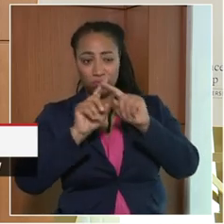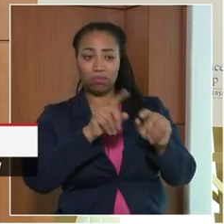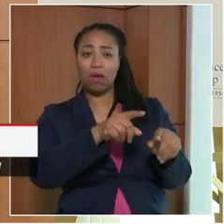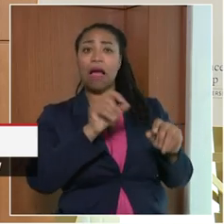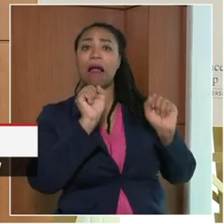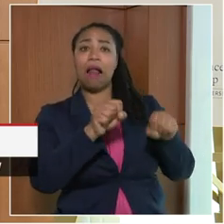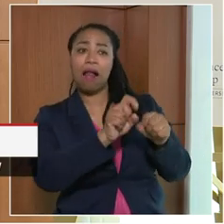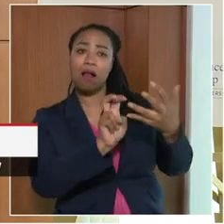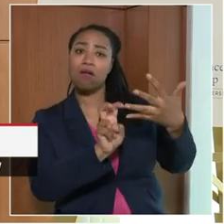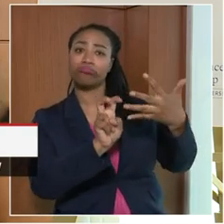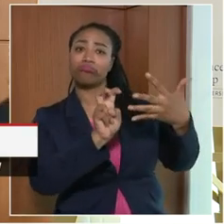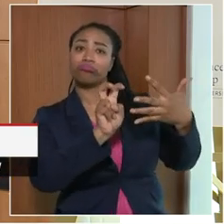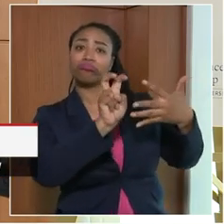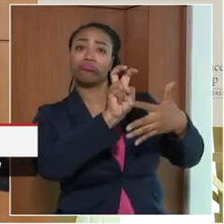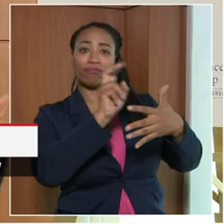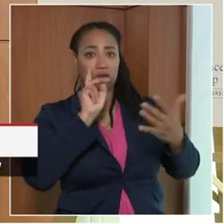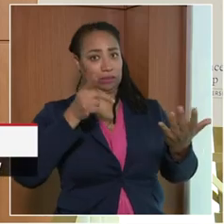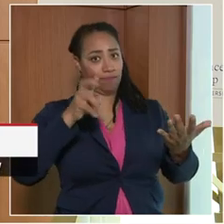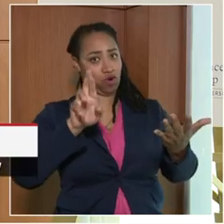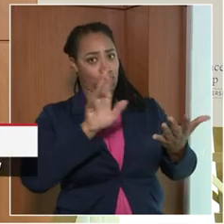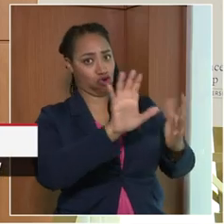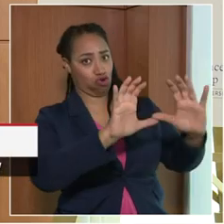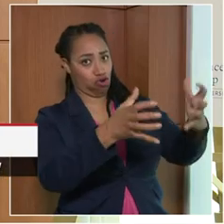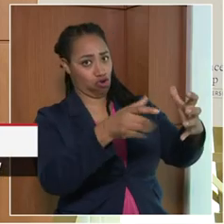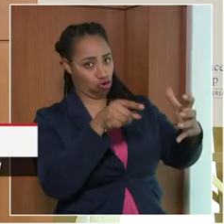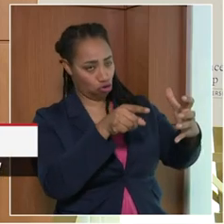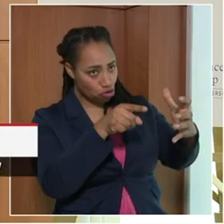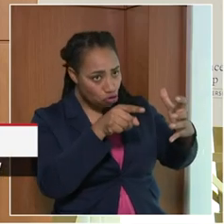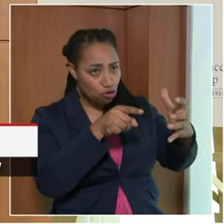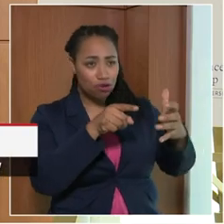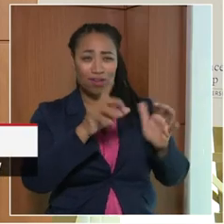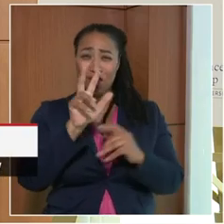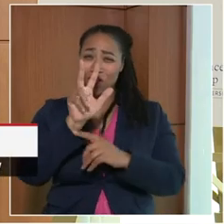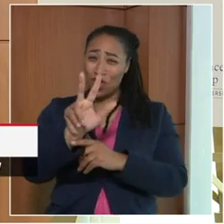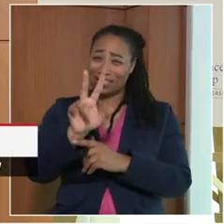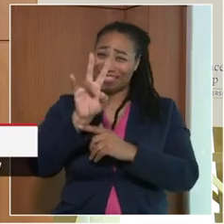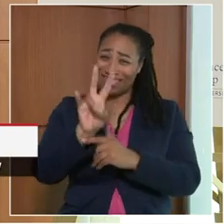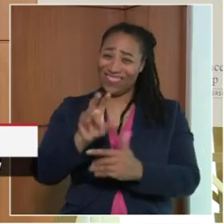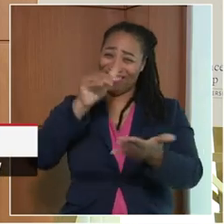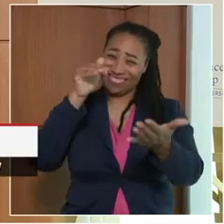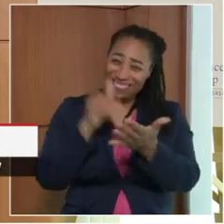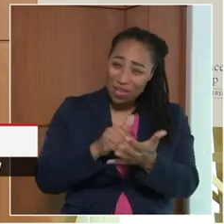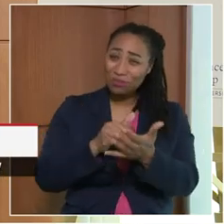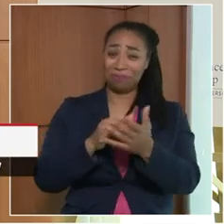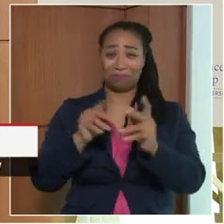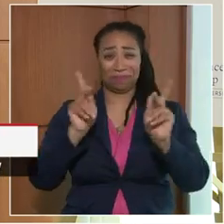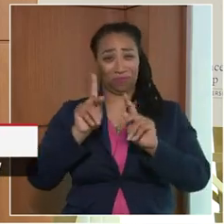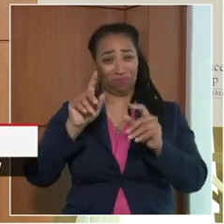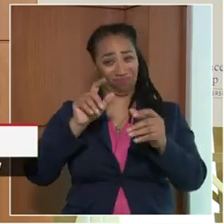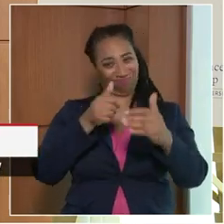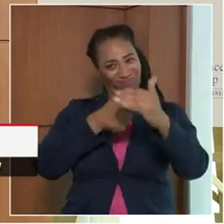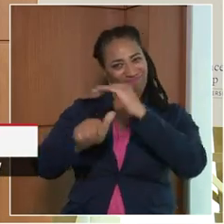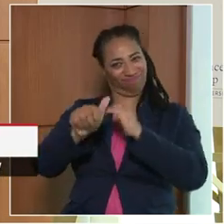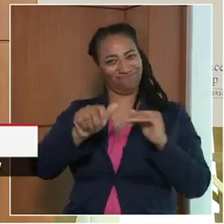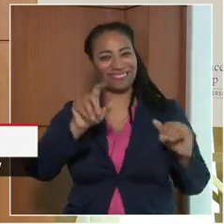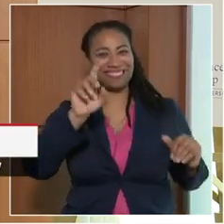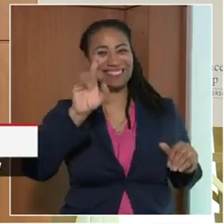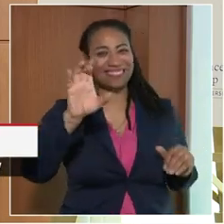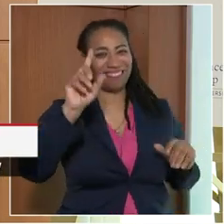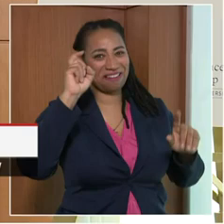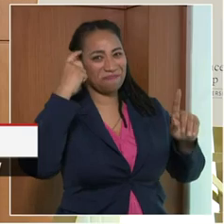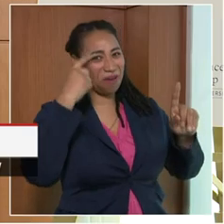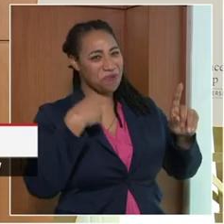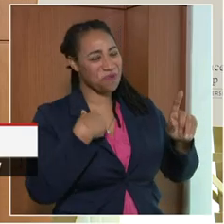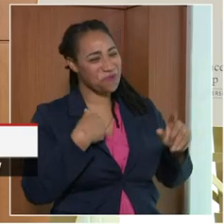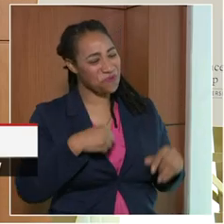37,000 person government, there's opportunities that abound. But we have to always be recruiting and making sure